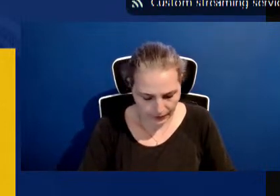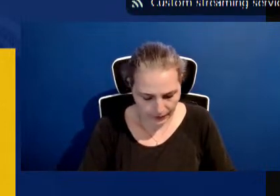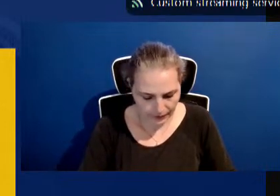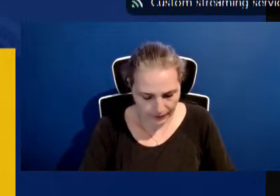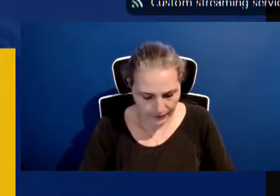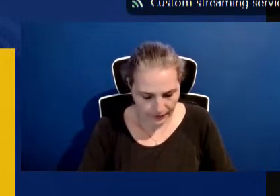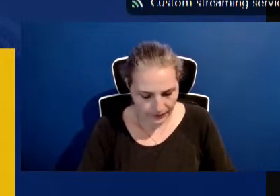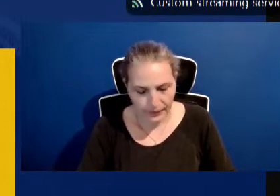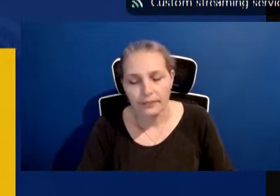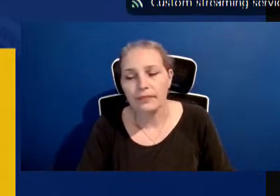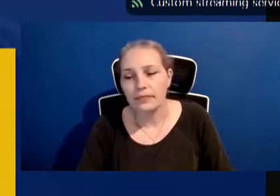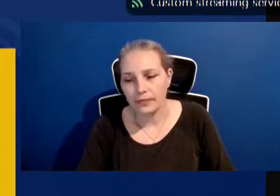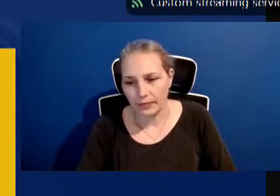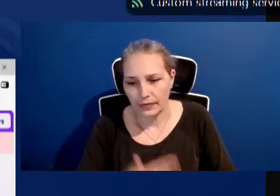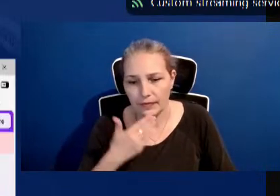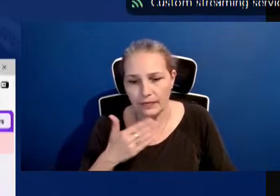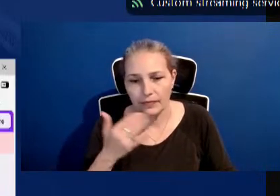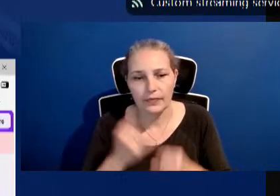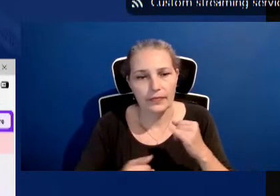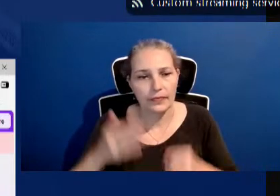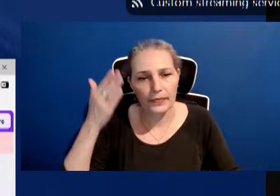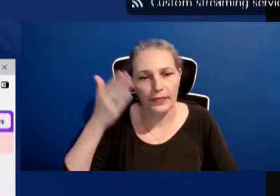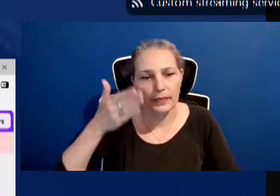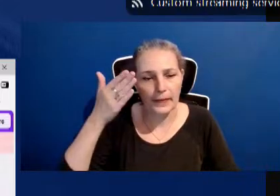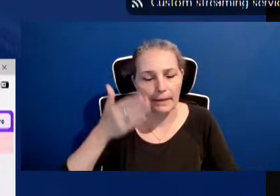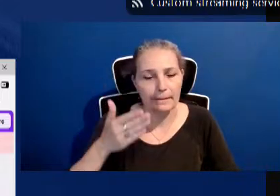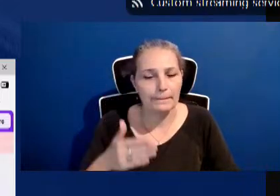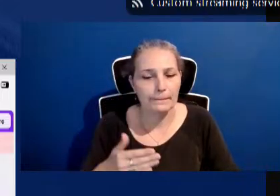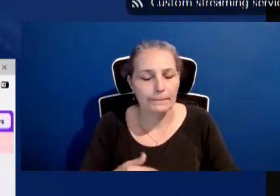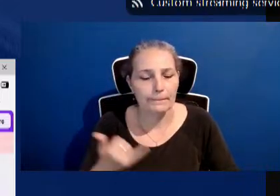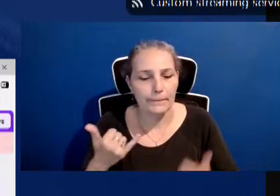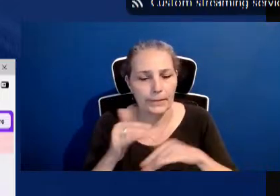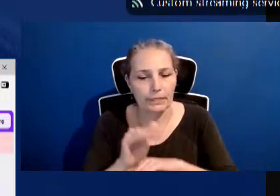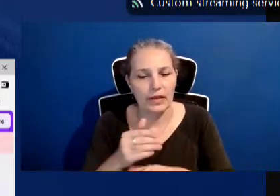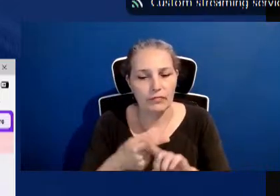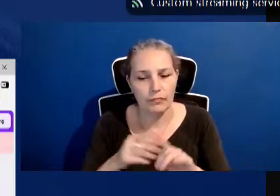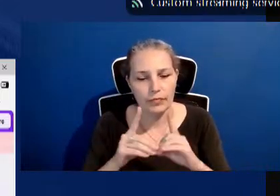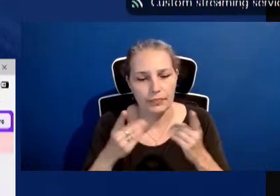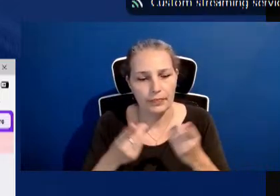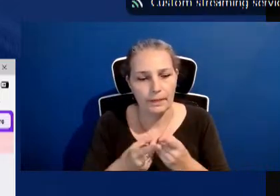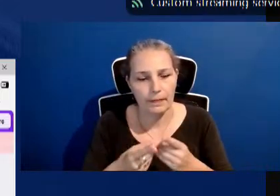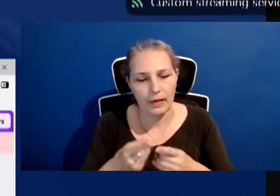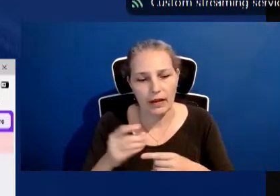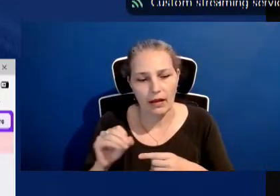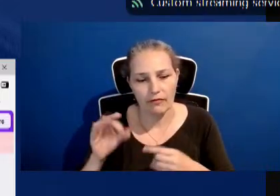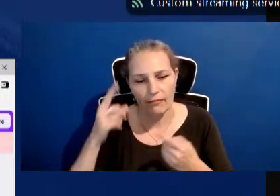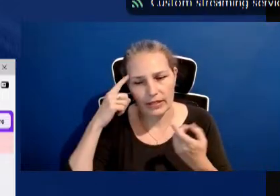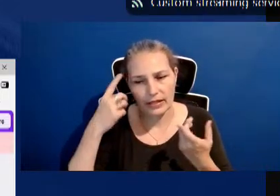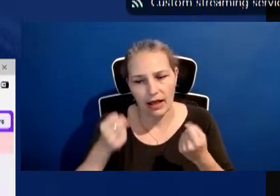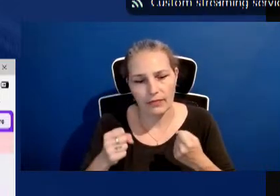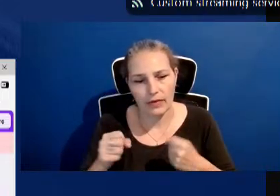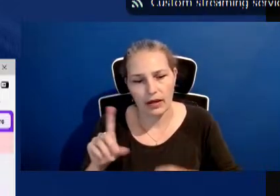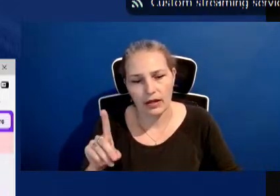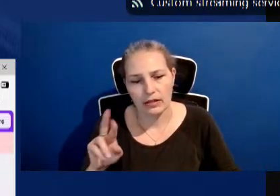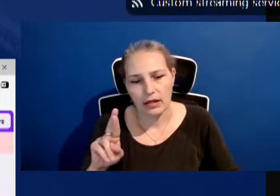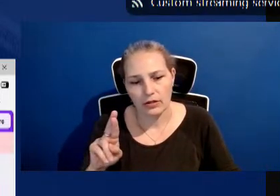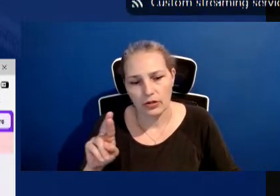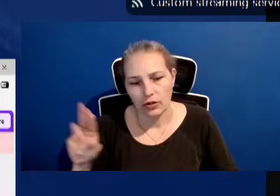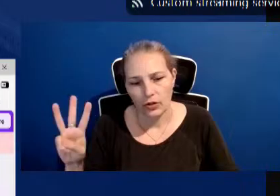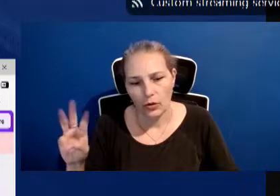Thank you so much. And our last presentation of the evening is from the Department of Mental Health. Dr. Wong, please go